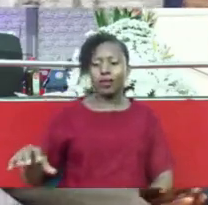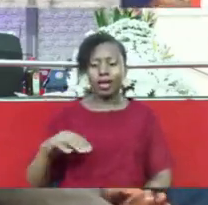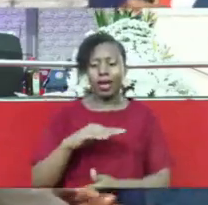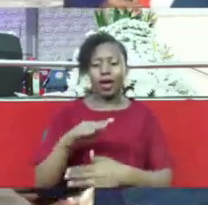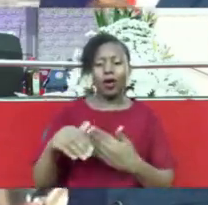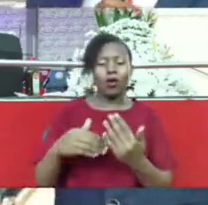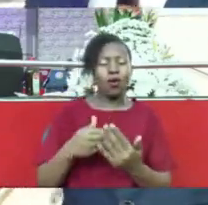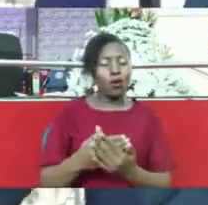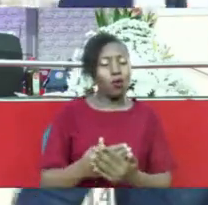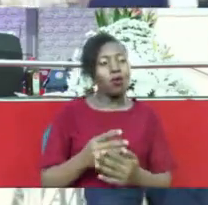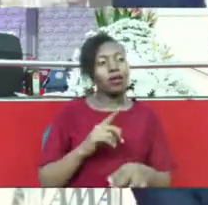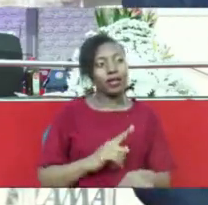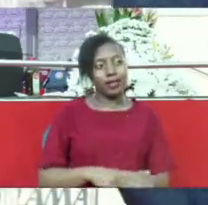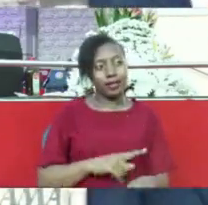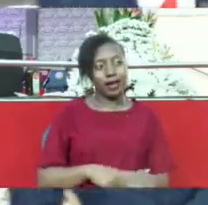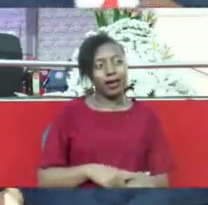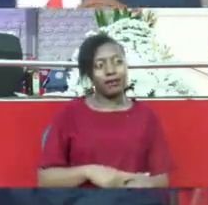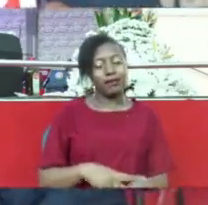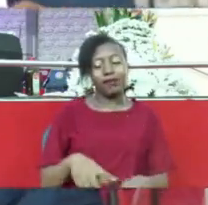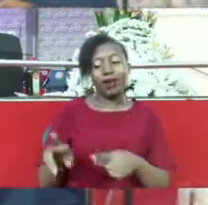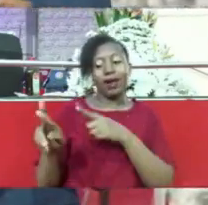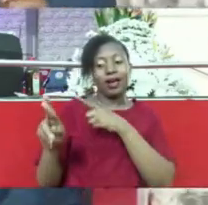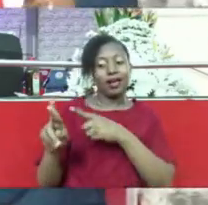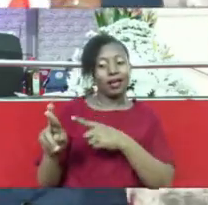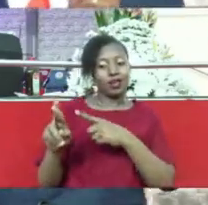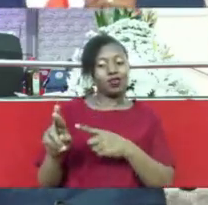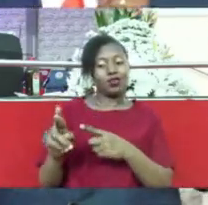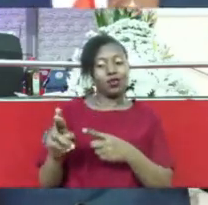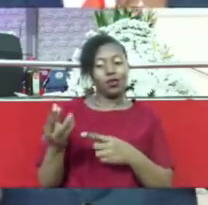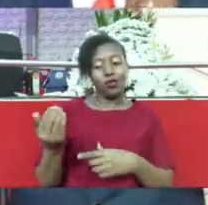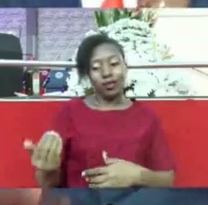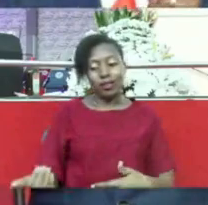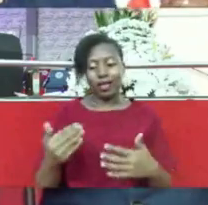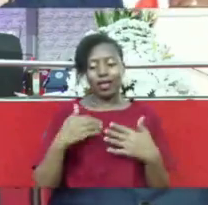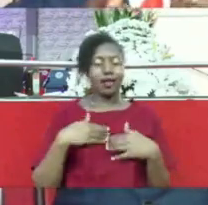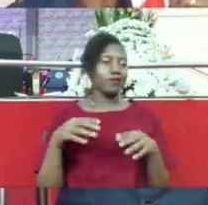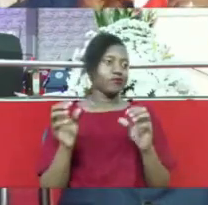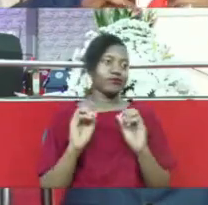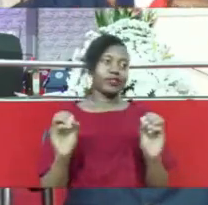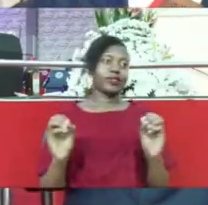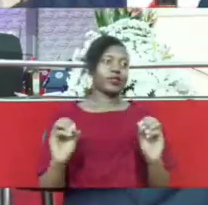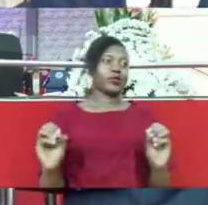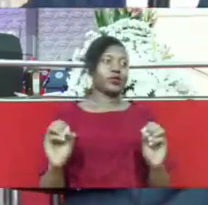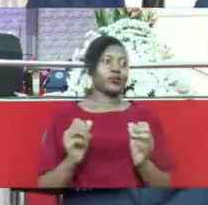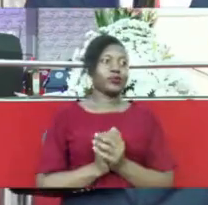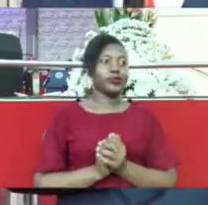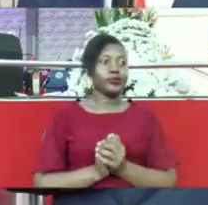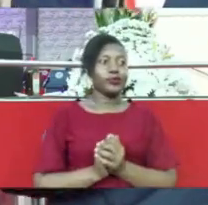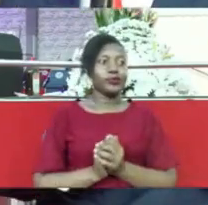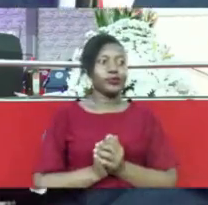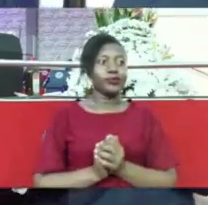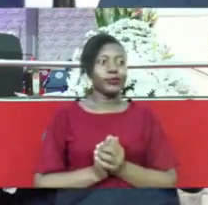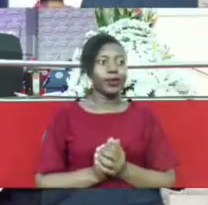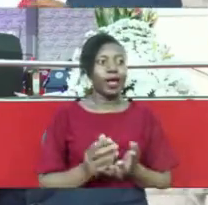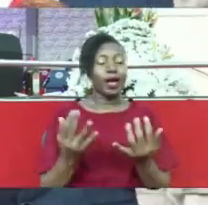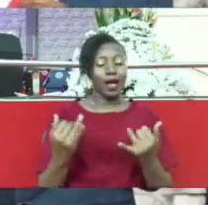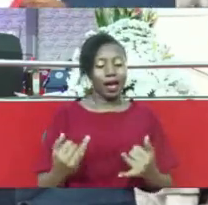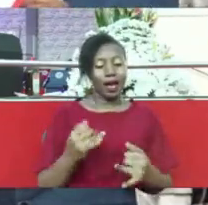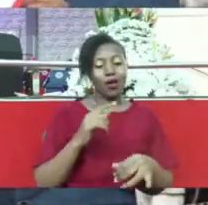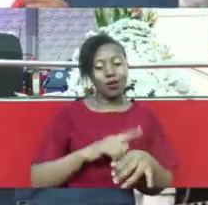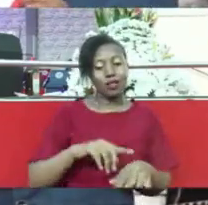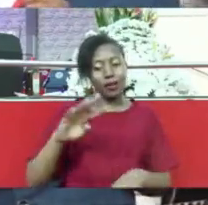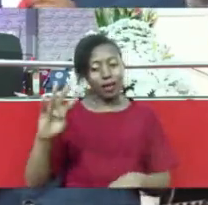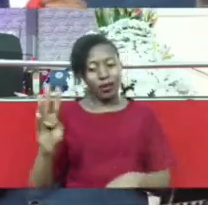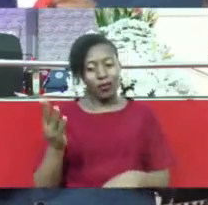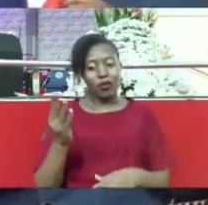time. Au wao wakati wote. Rachel does not have any child. Ya kwamba Rachel hakuwa na mtoto hata mmoja. And when the fourth son was born